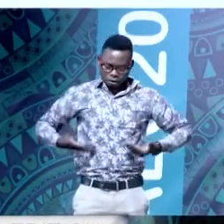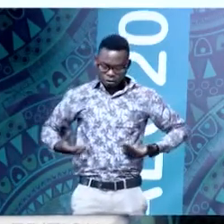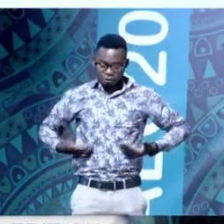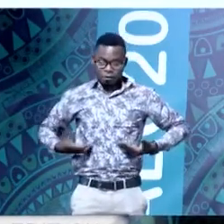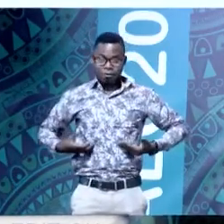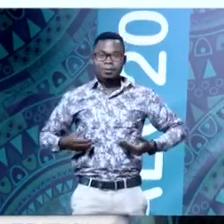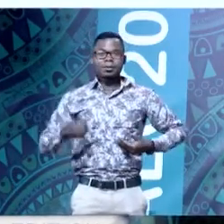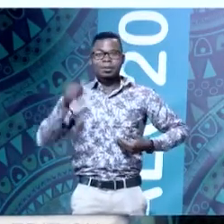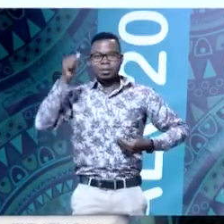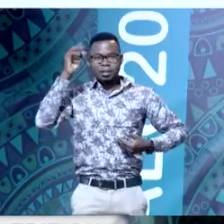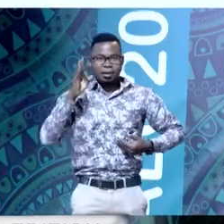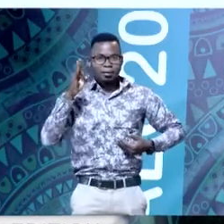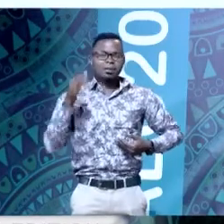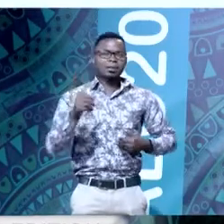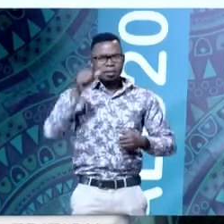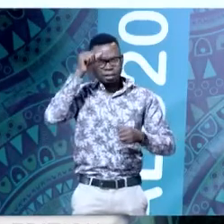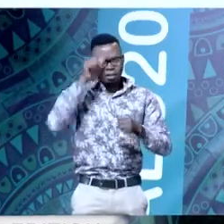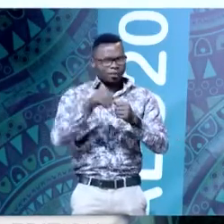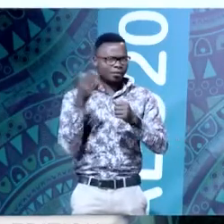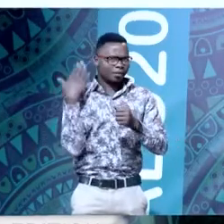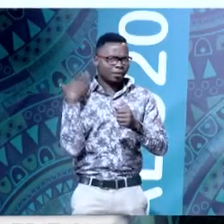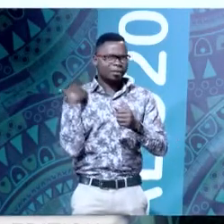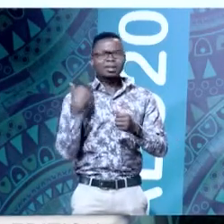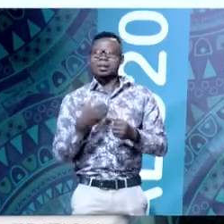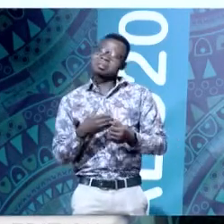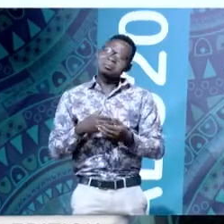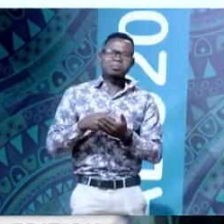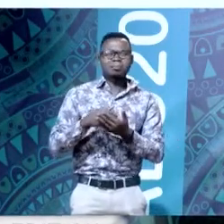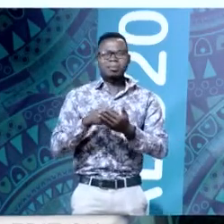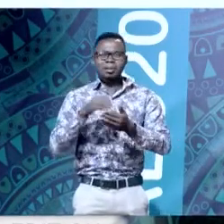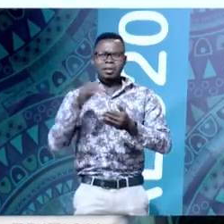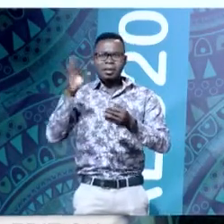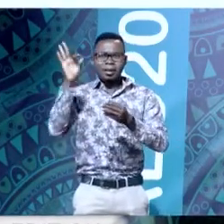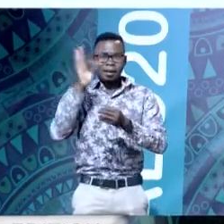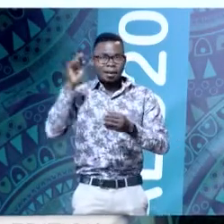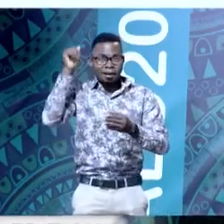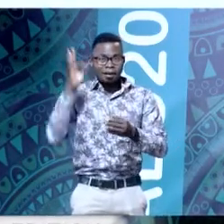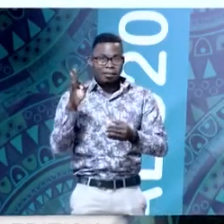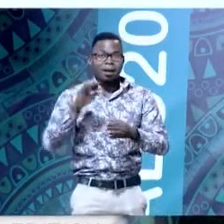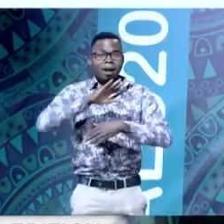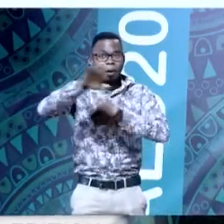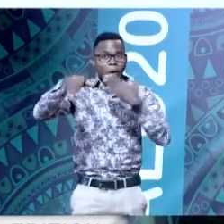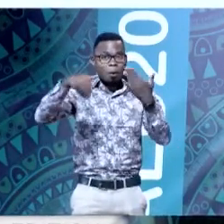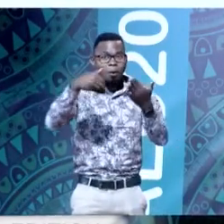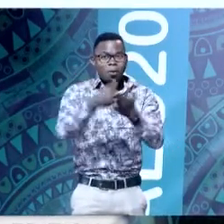leaders across Africa, the median age could be 65.